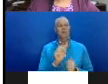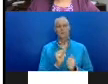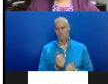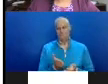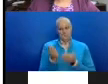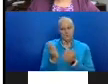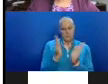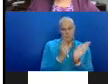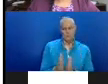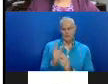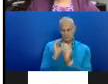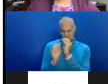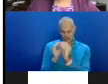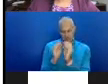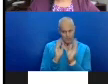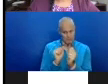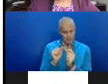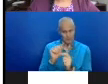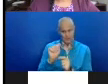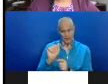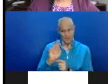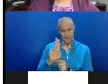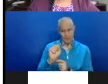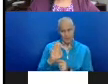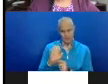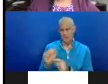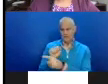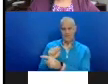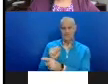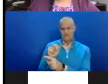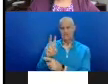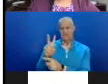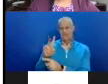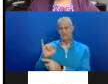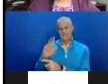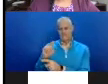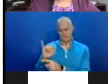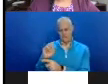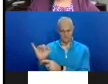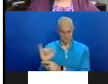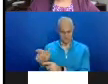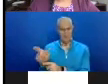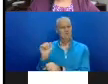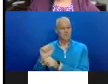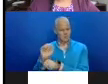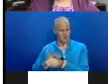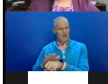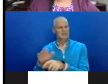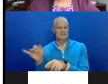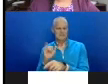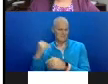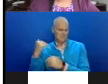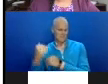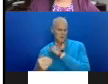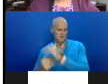abuse. And she's also, if it's she who's been victimized, is also working on a similar process where she's